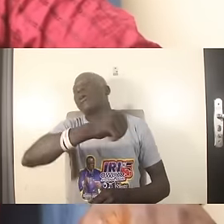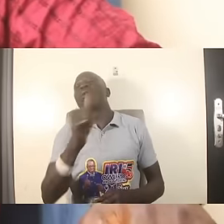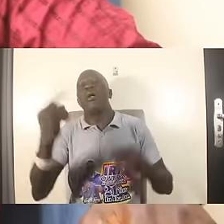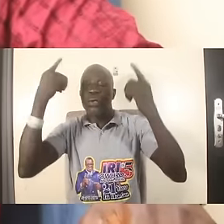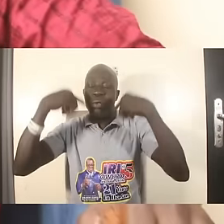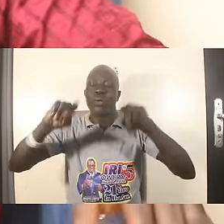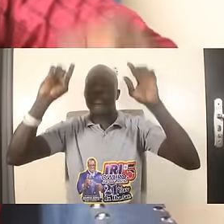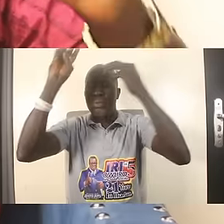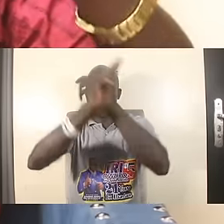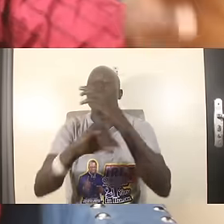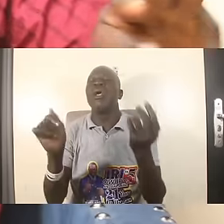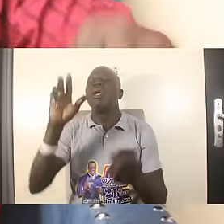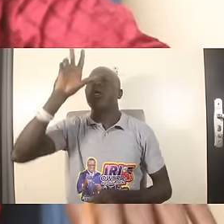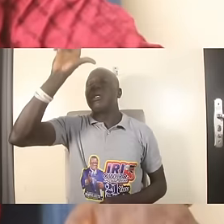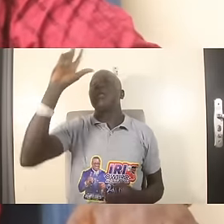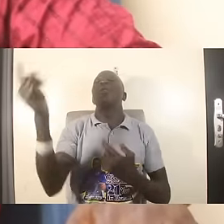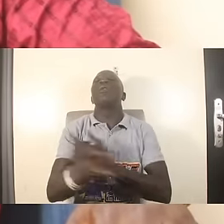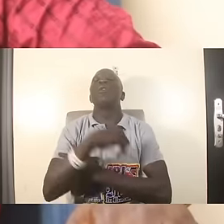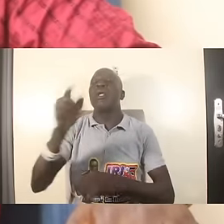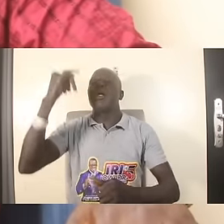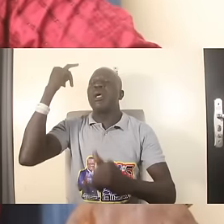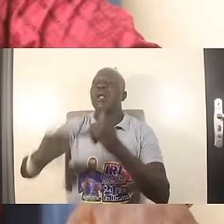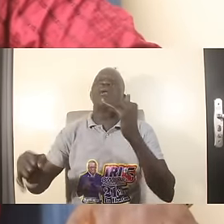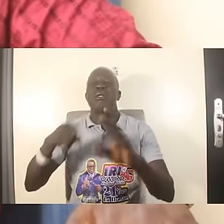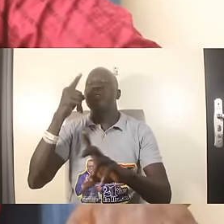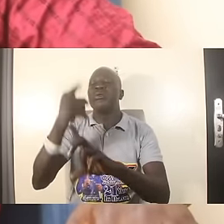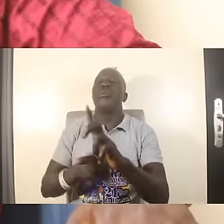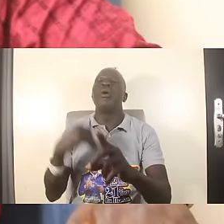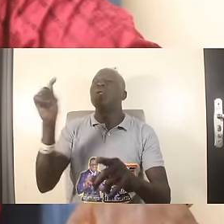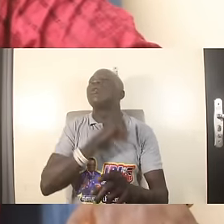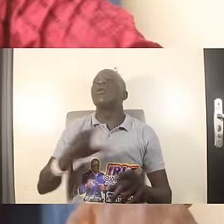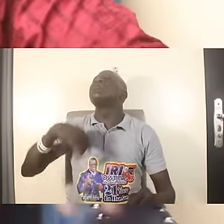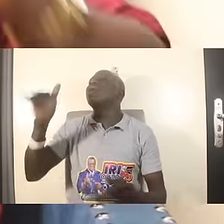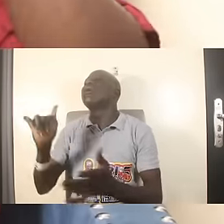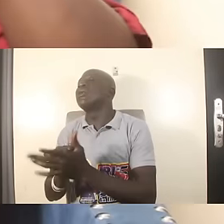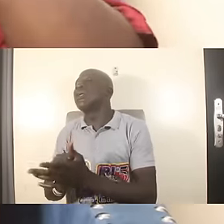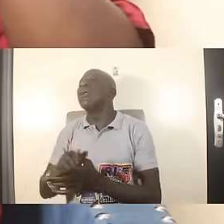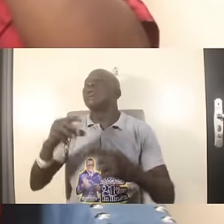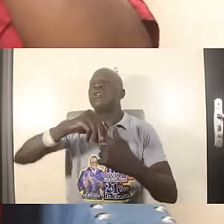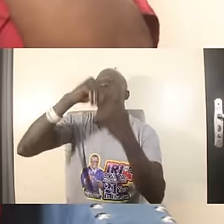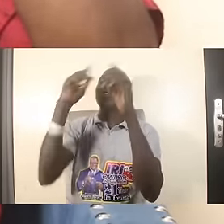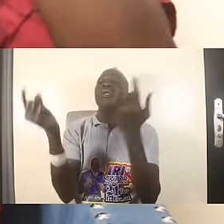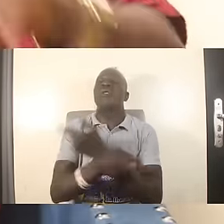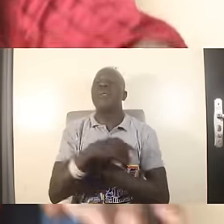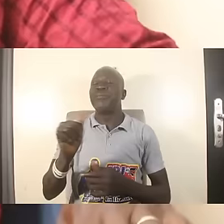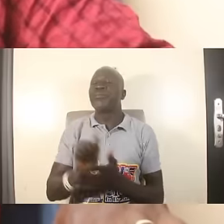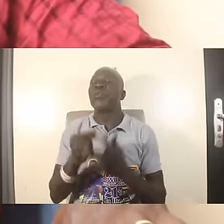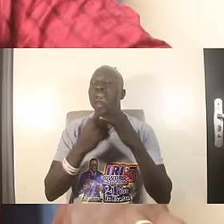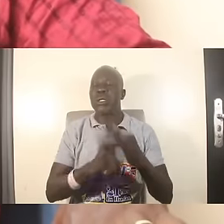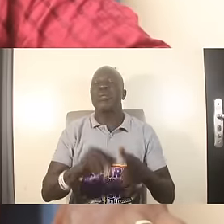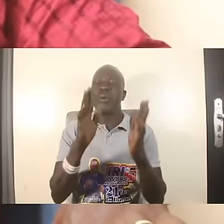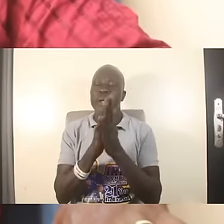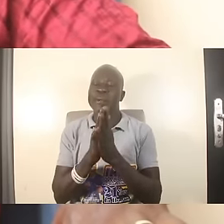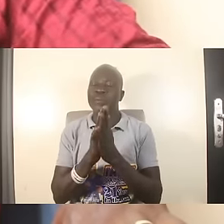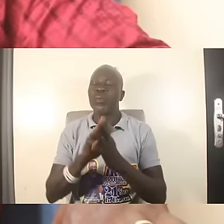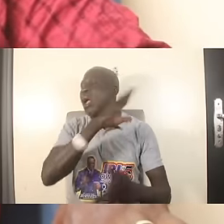This is an announcement. The last 3 days of the month, the Lord said, is a different day. We should